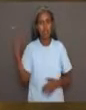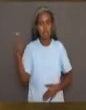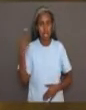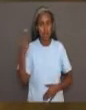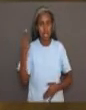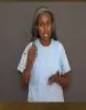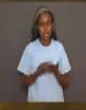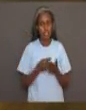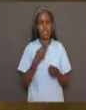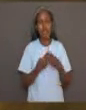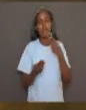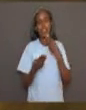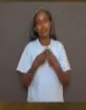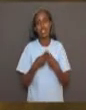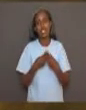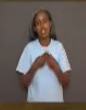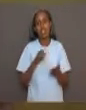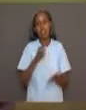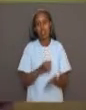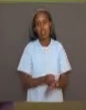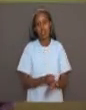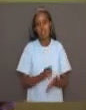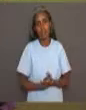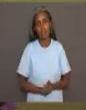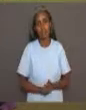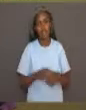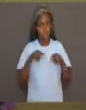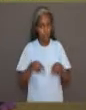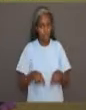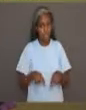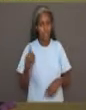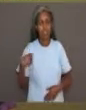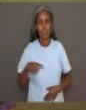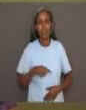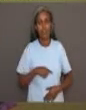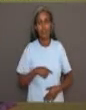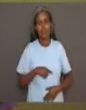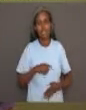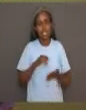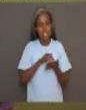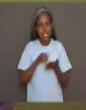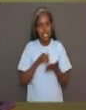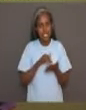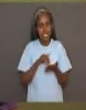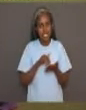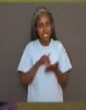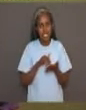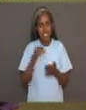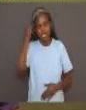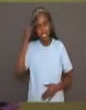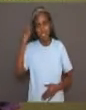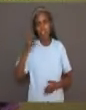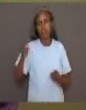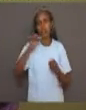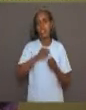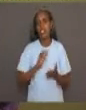it to mathematical proofs. Today, we are going to study this idea